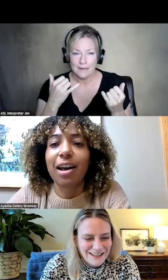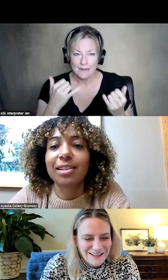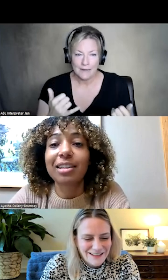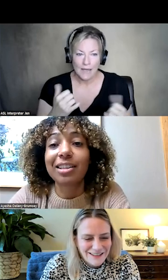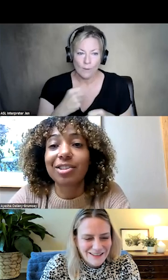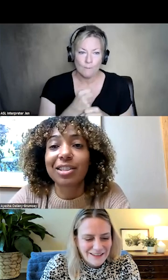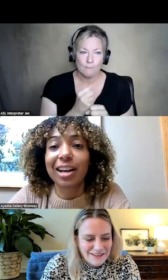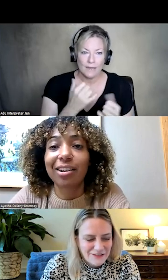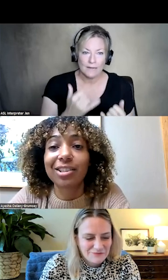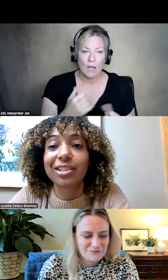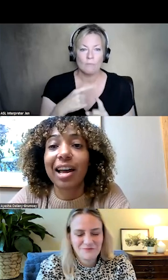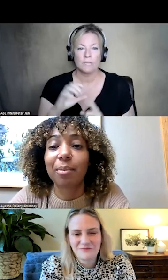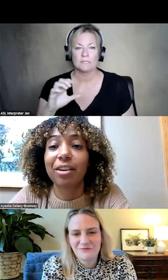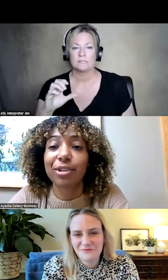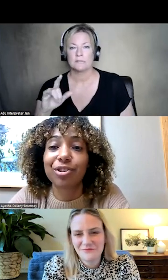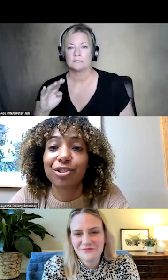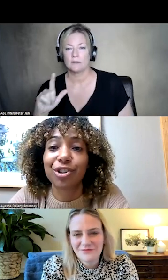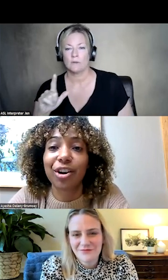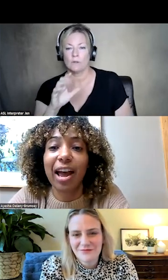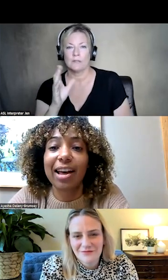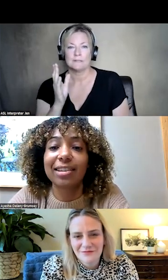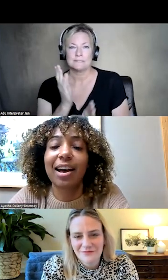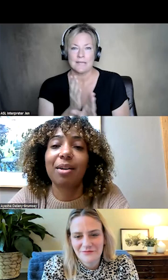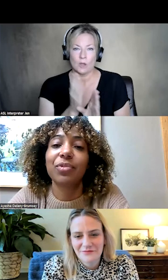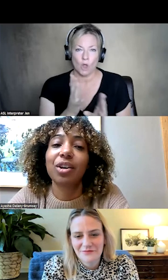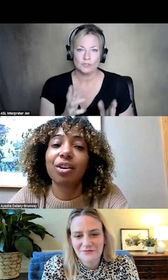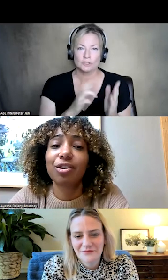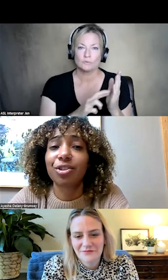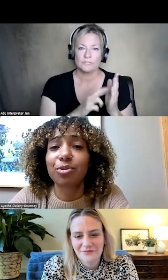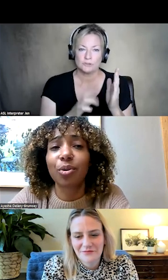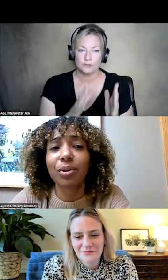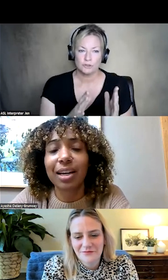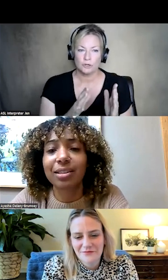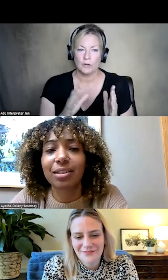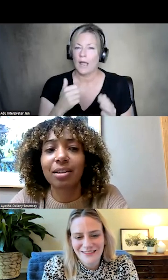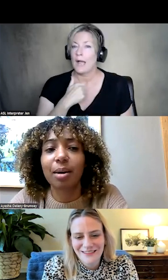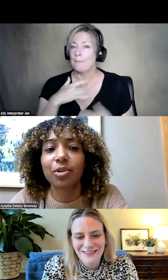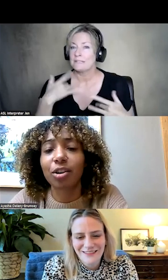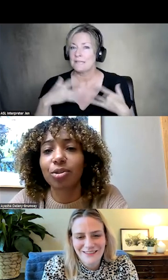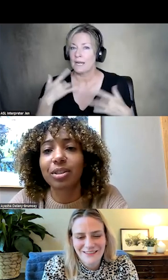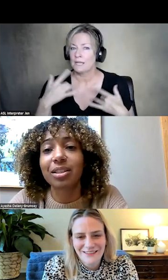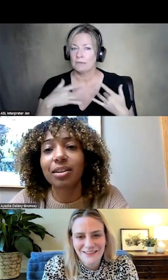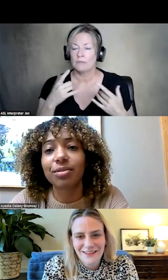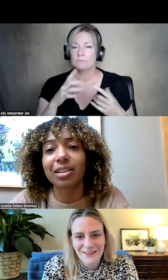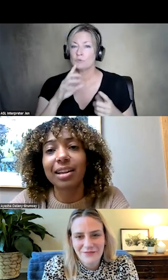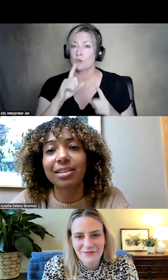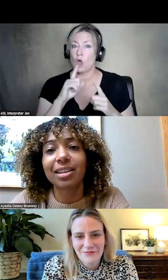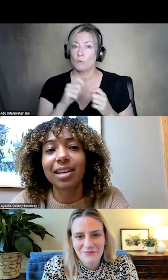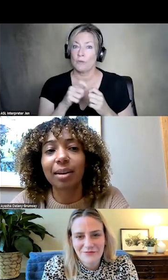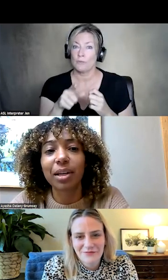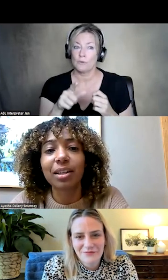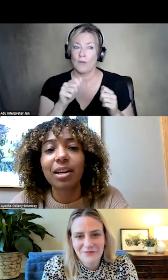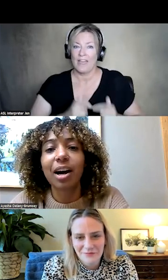as well as a clinical psychologist and researcher. And Ursula, I'm so excited to talk to you in this lived